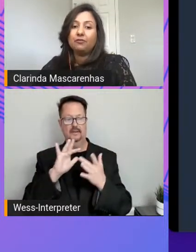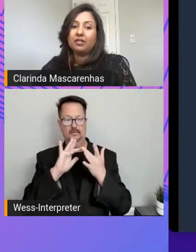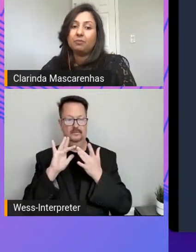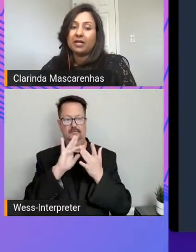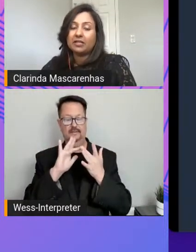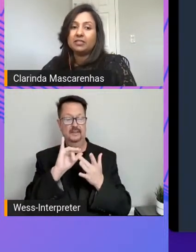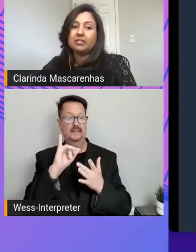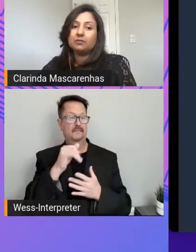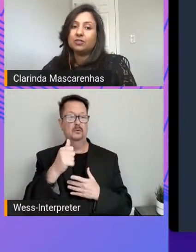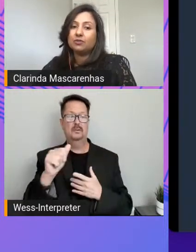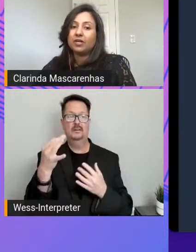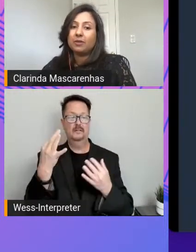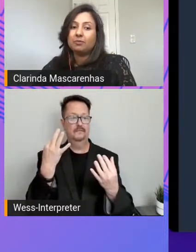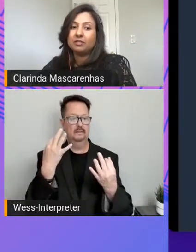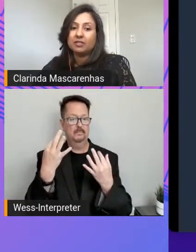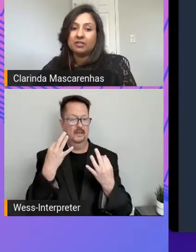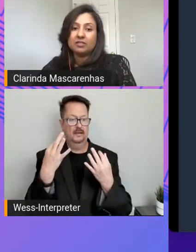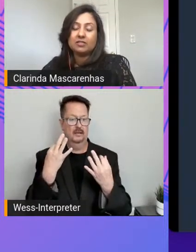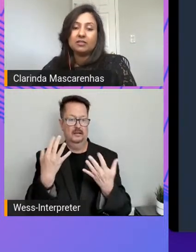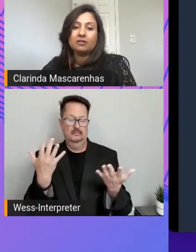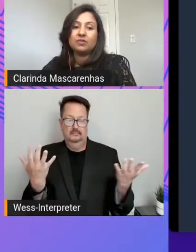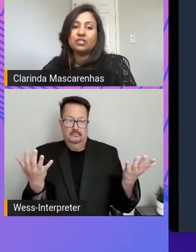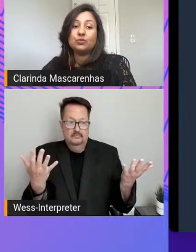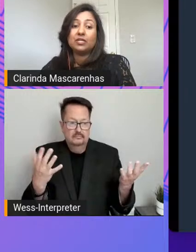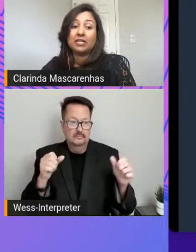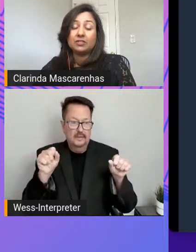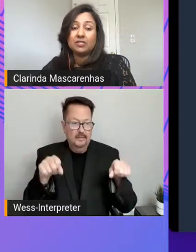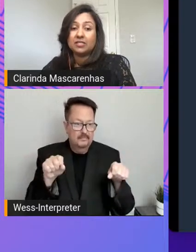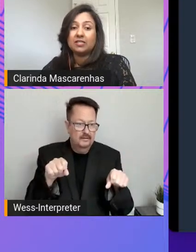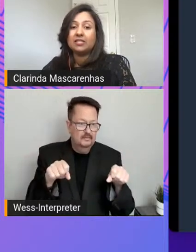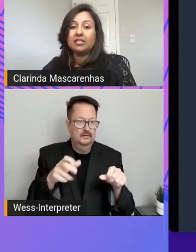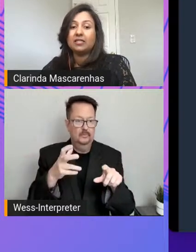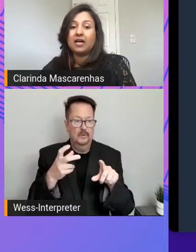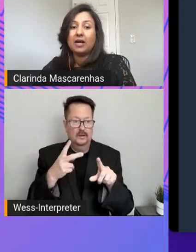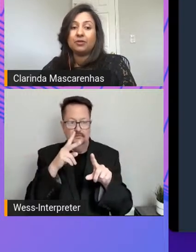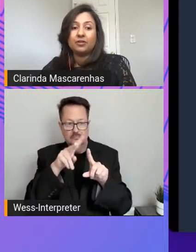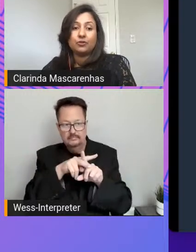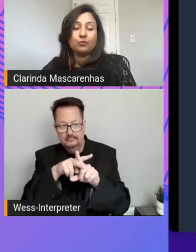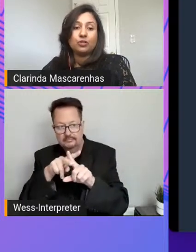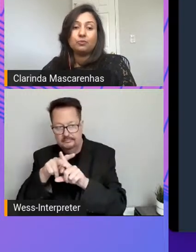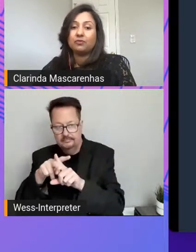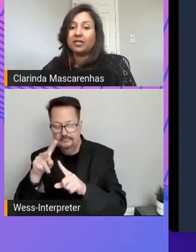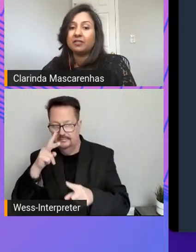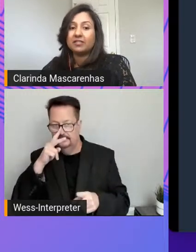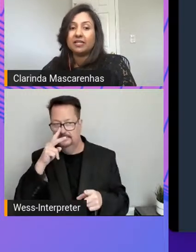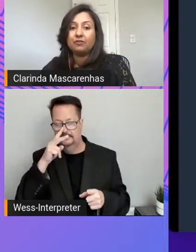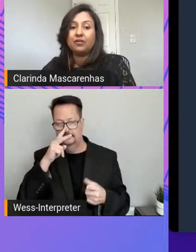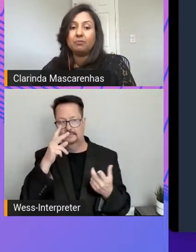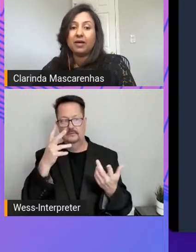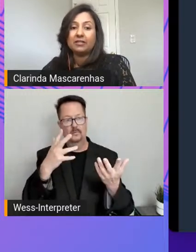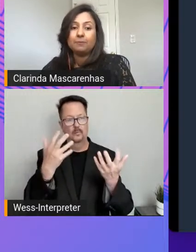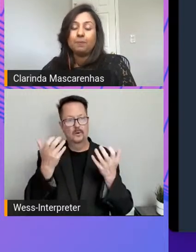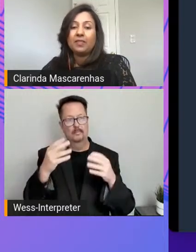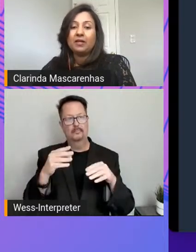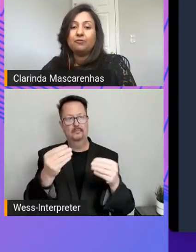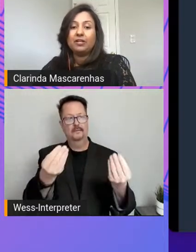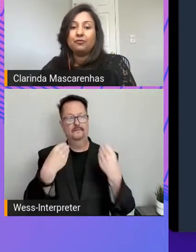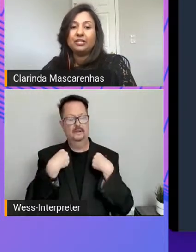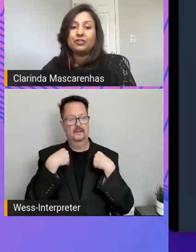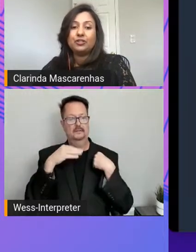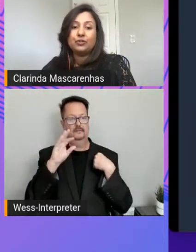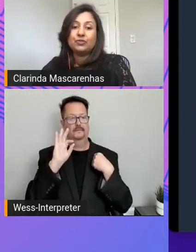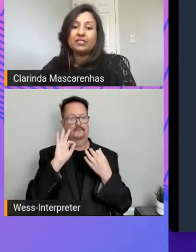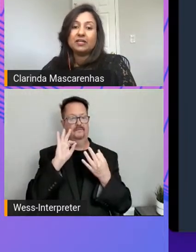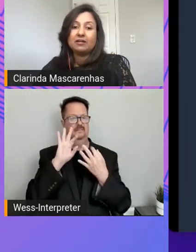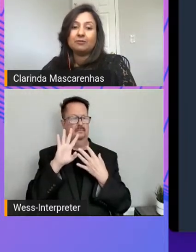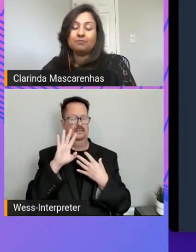have any feedback in terms of capabilities that you would like to see in AppRunner or want to provide us any feedback, feel free